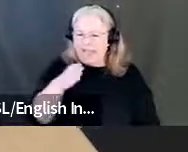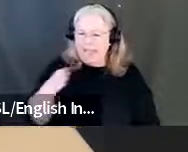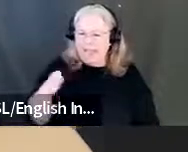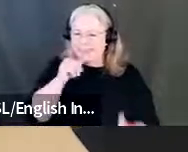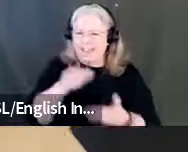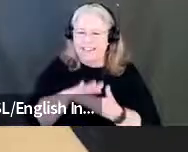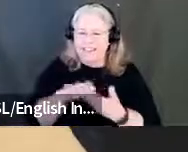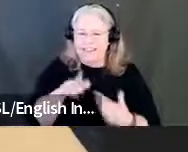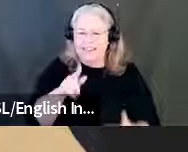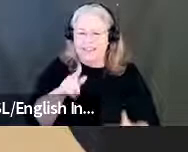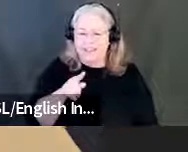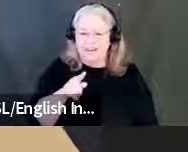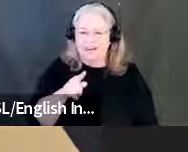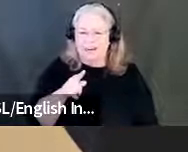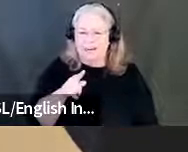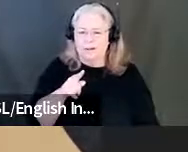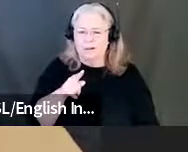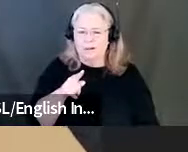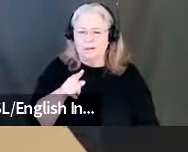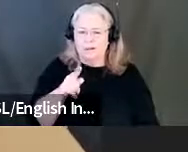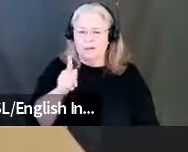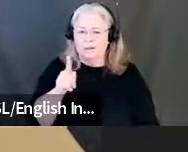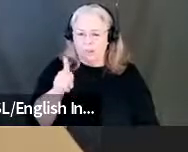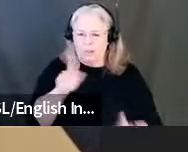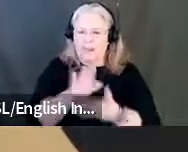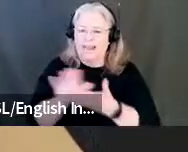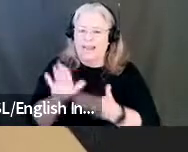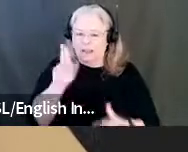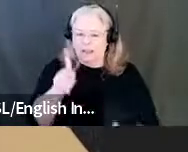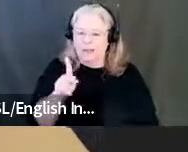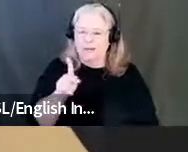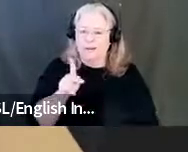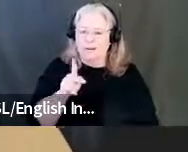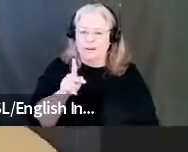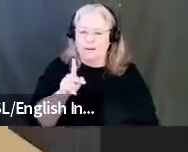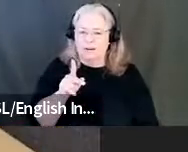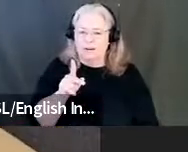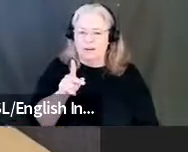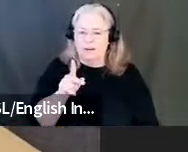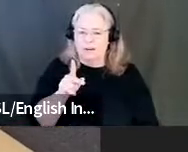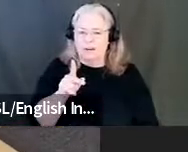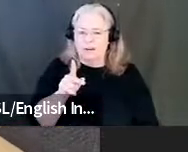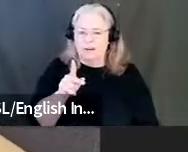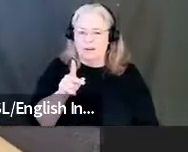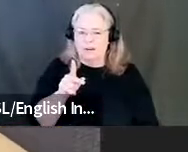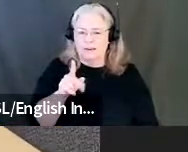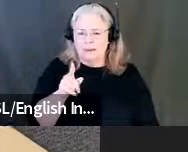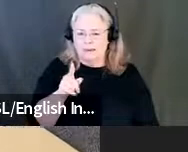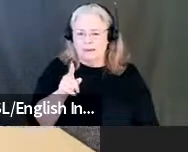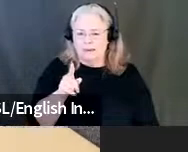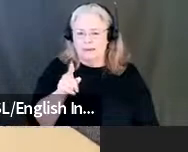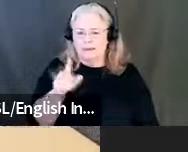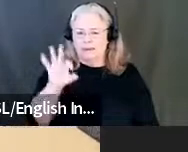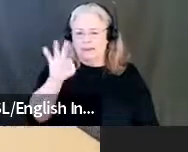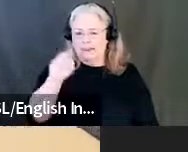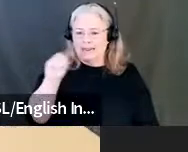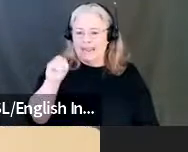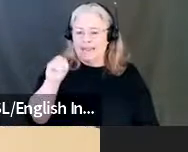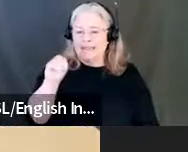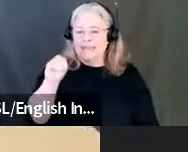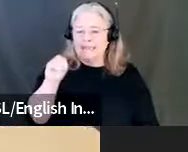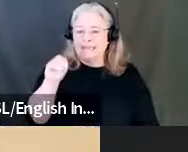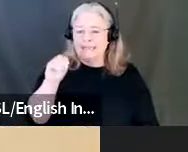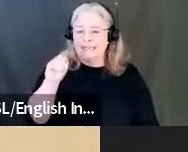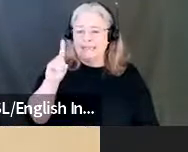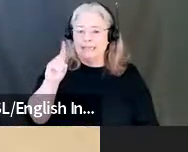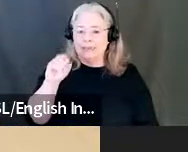So you can straighten that out. And this is, rather than trying to, I'm putting it like perpendicular or at a 90 degree angle.